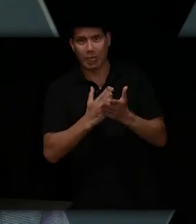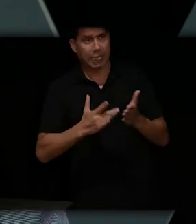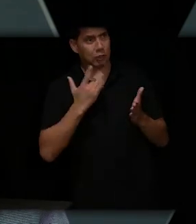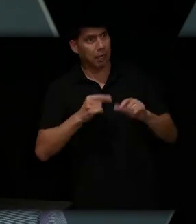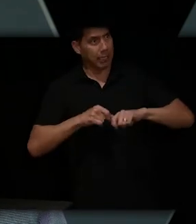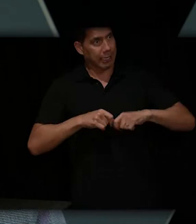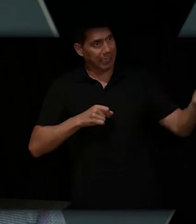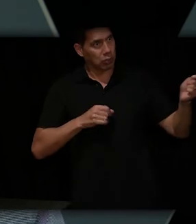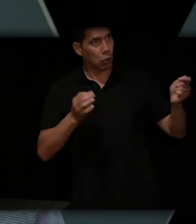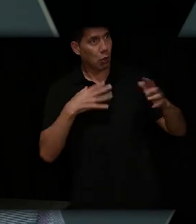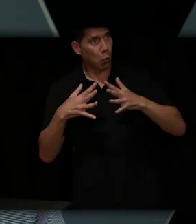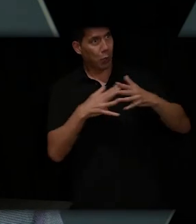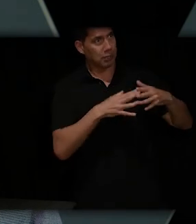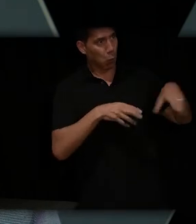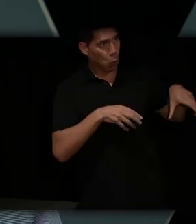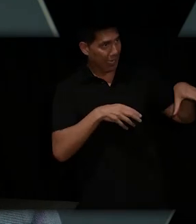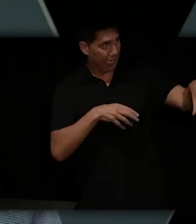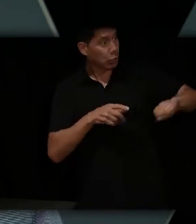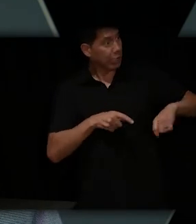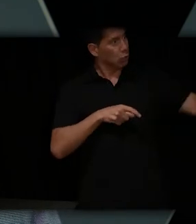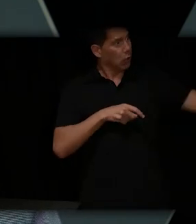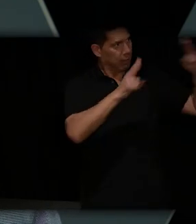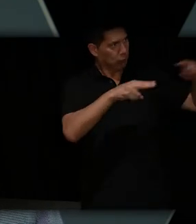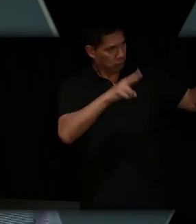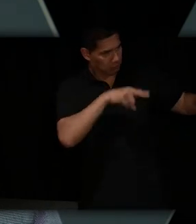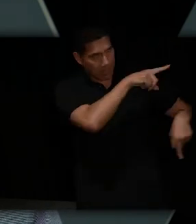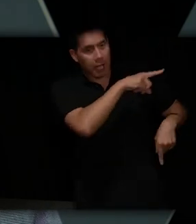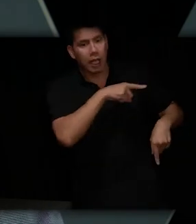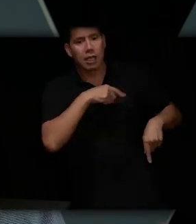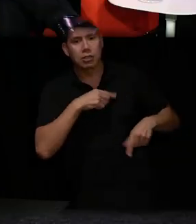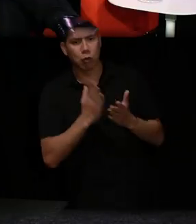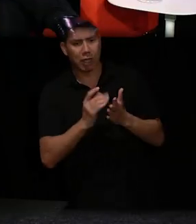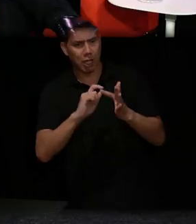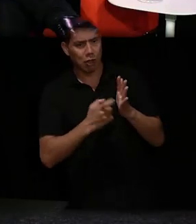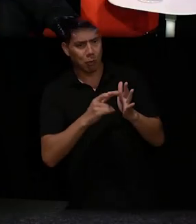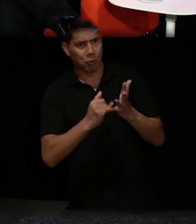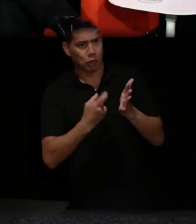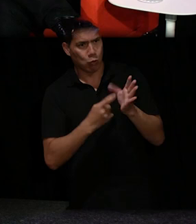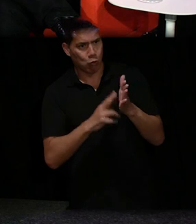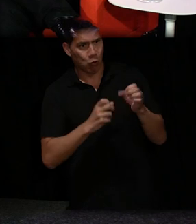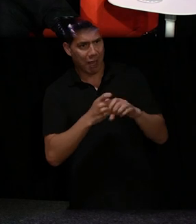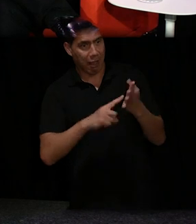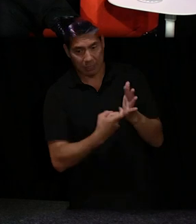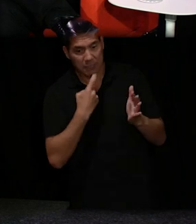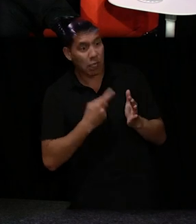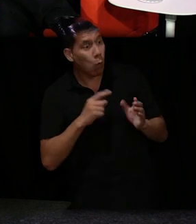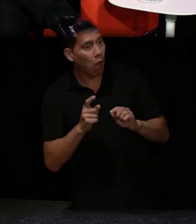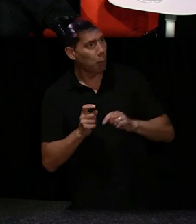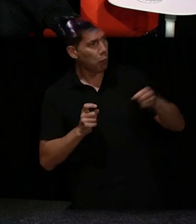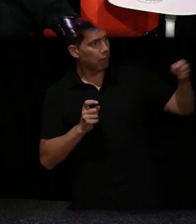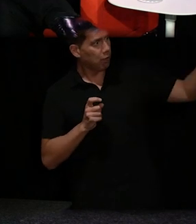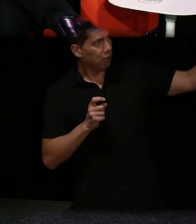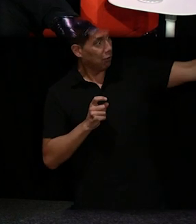Wing. The press wrangler, I was shocked when they told me I could be a press wrangler because you moved over to the West Wing and you literally